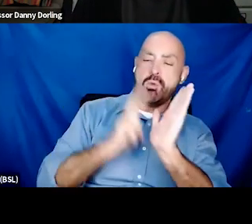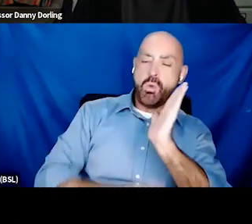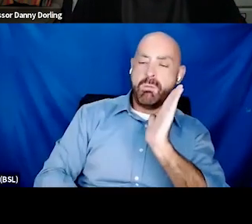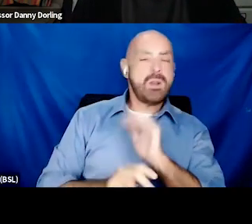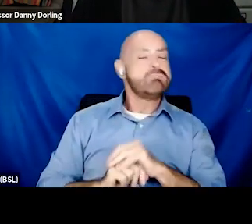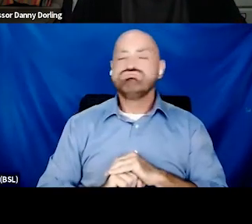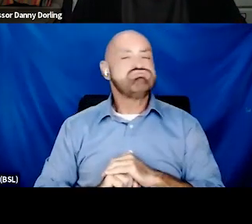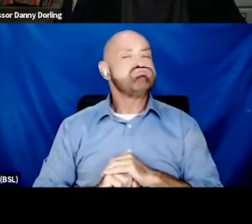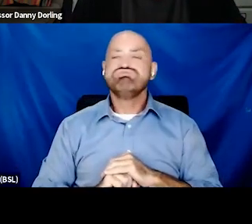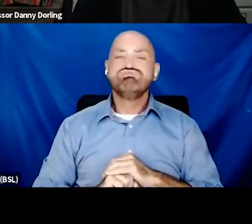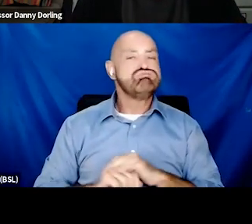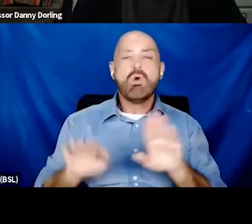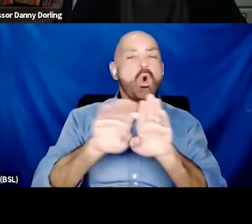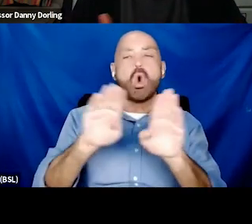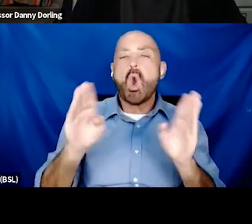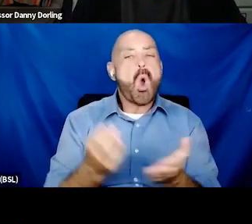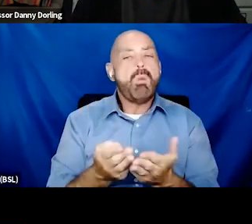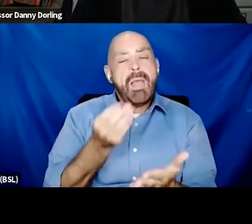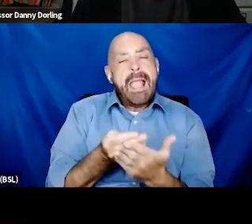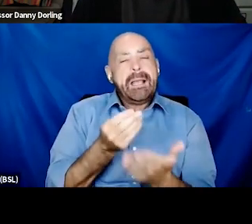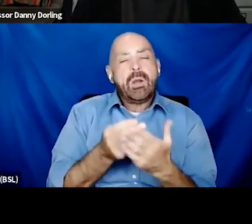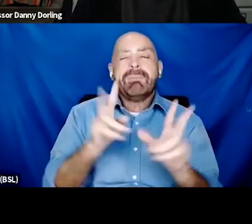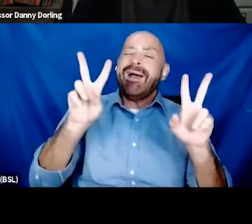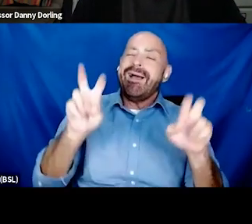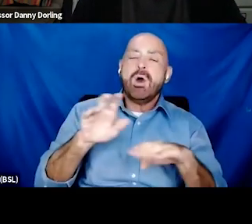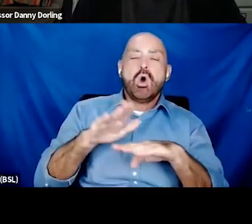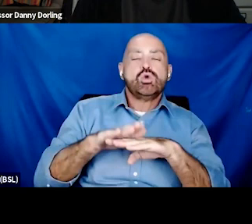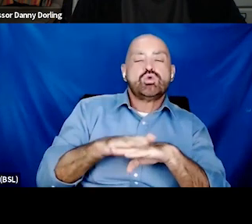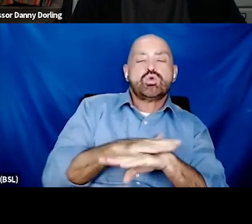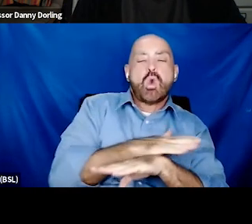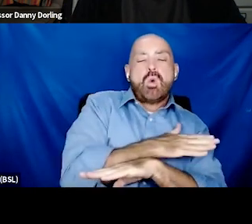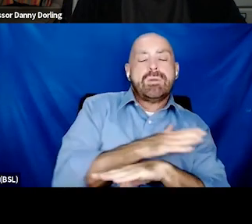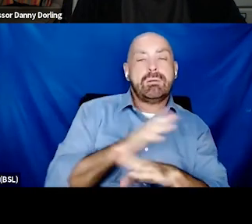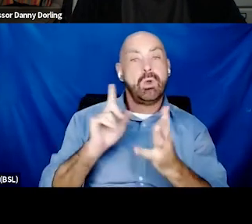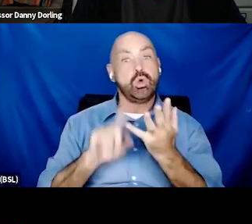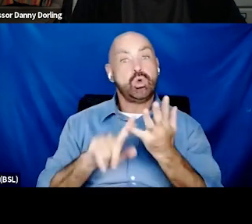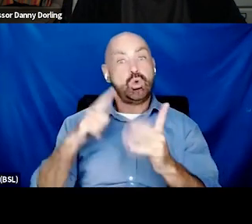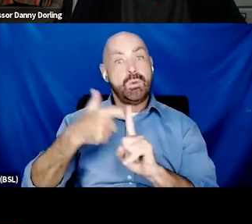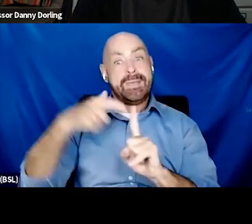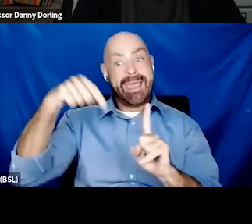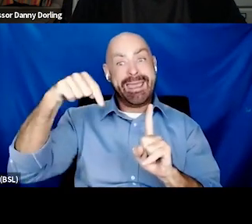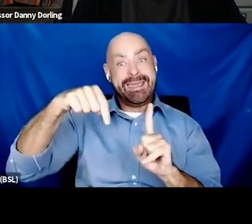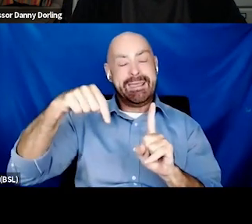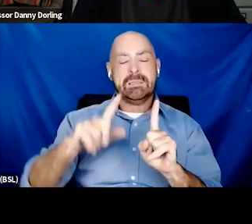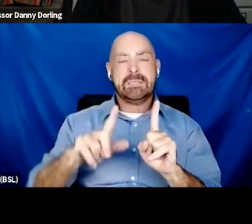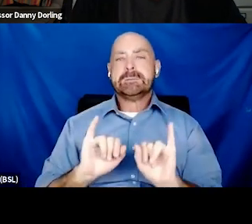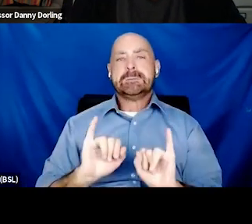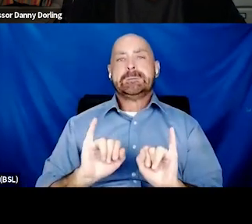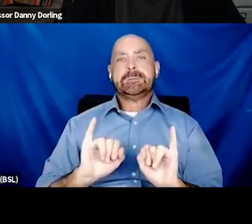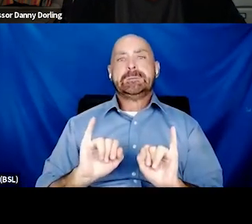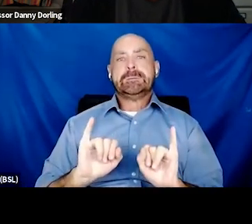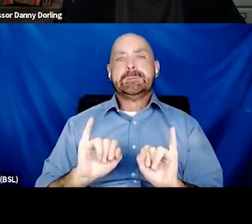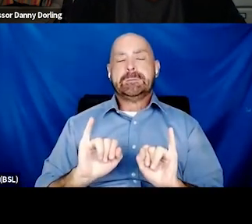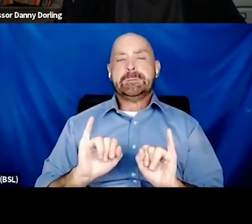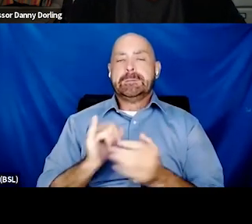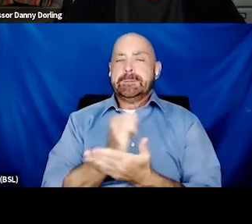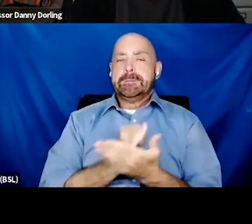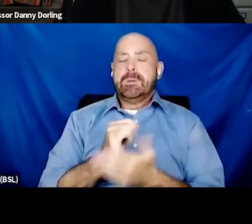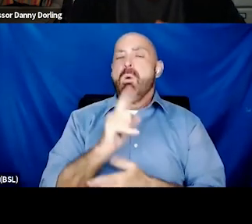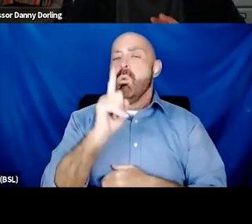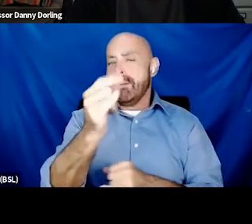global economic slowdown, and the UK in particular was doing very badly, one of the worst hit countries in